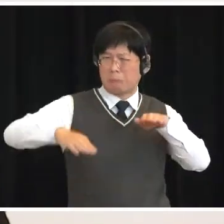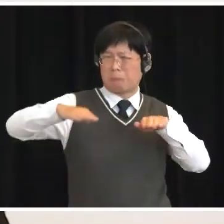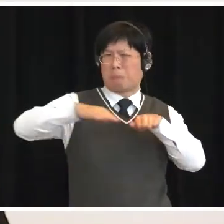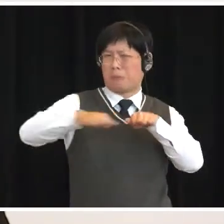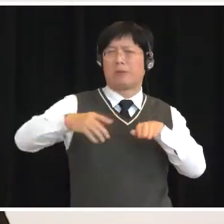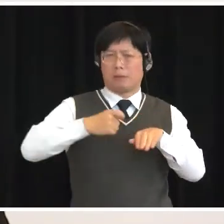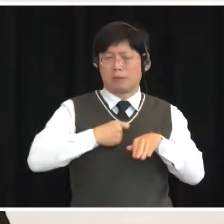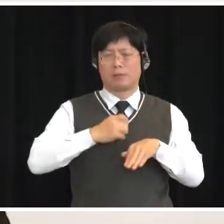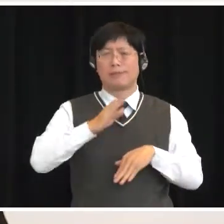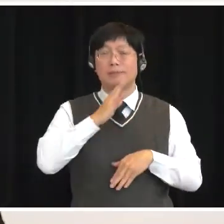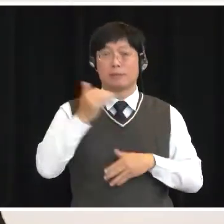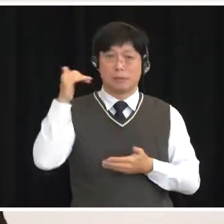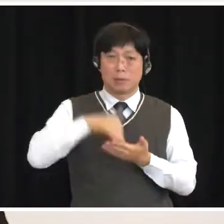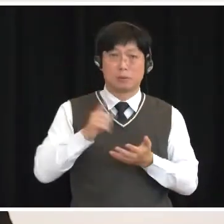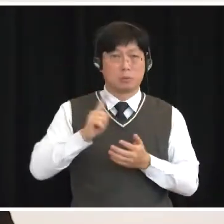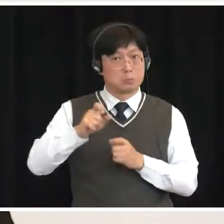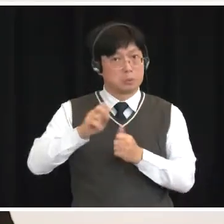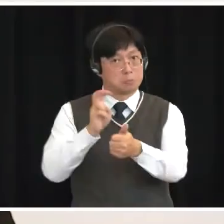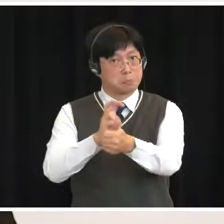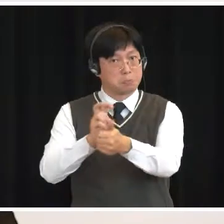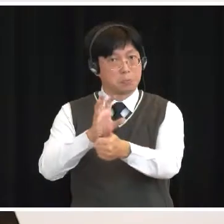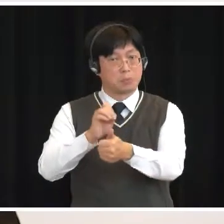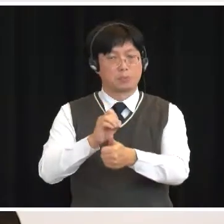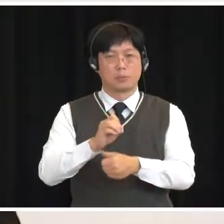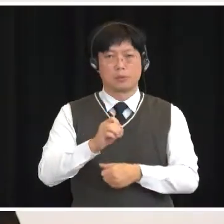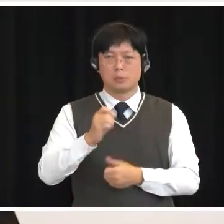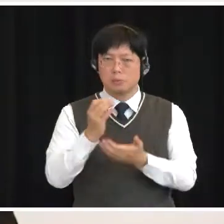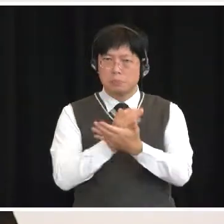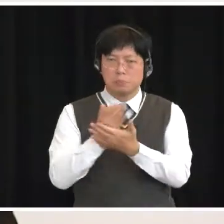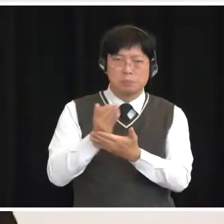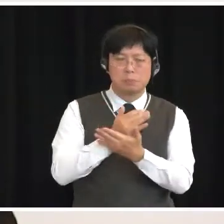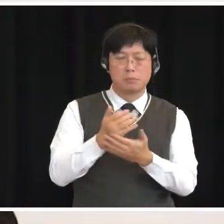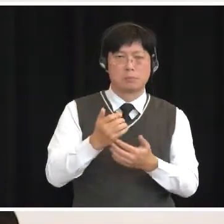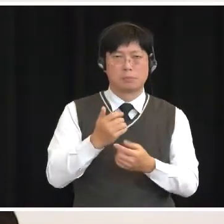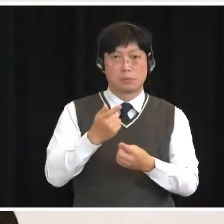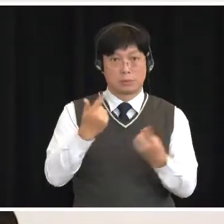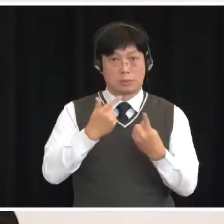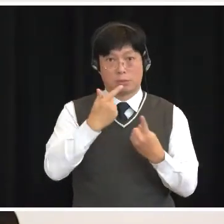these special subsidies or allocations of